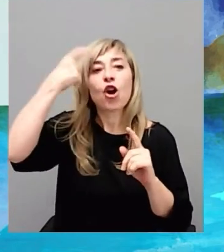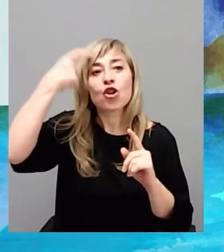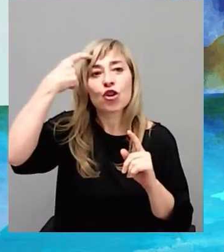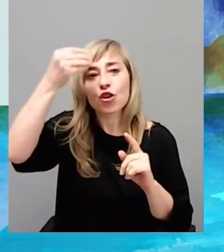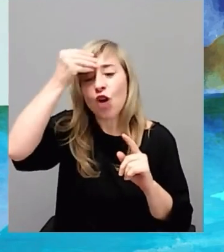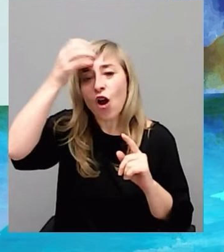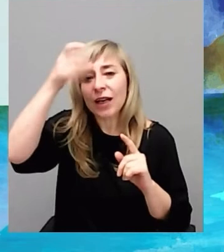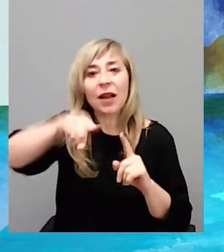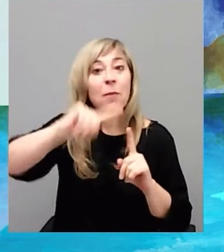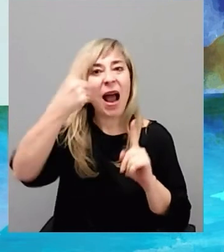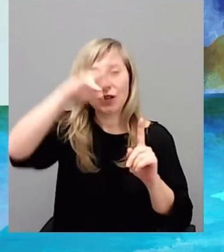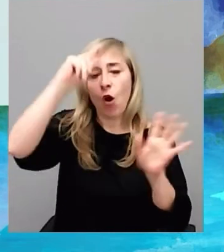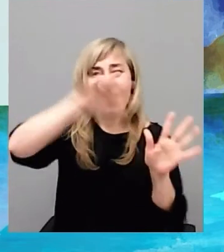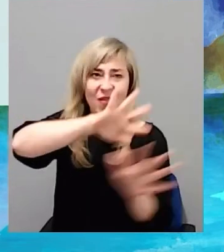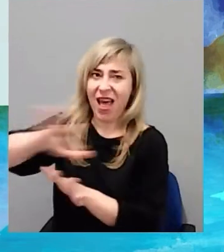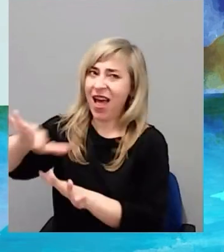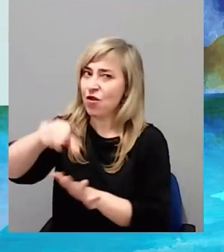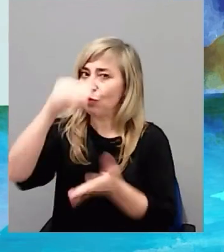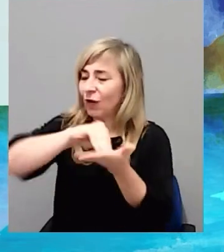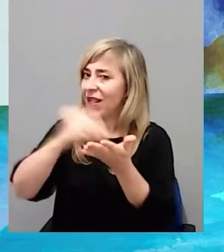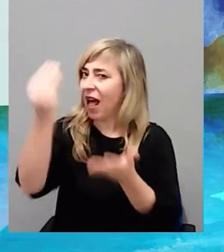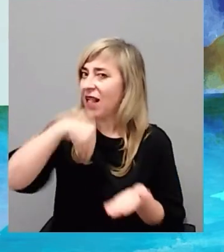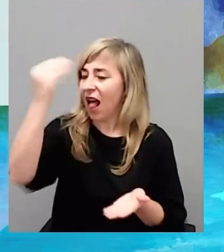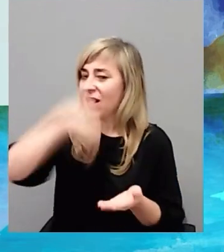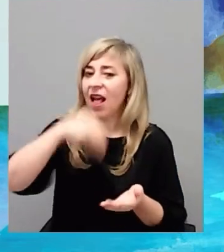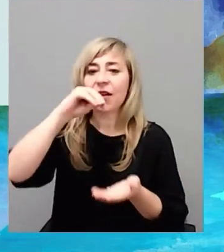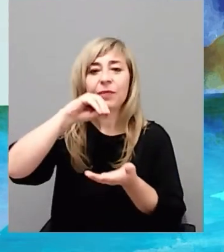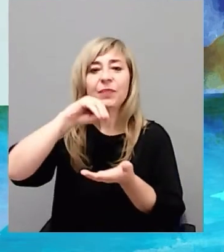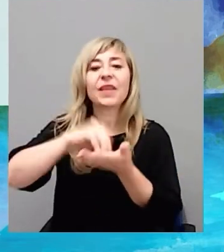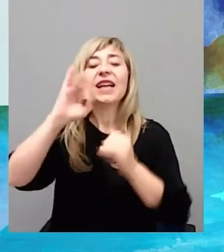needs sometimes is also forgotten, and